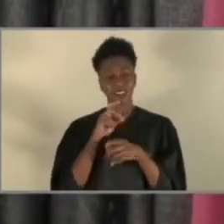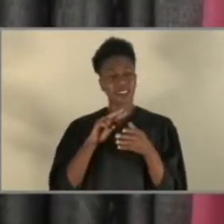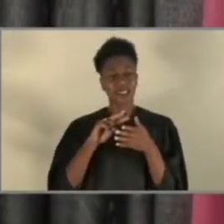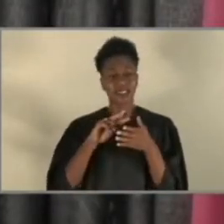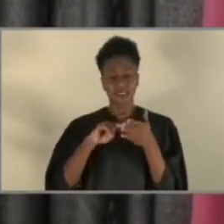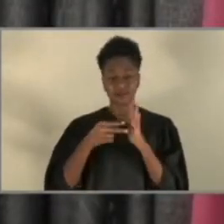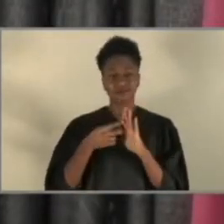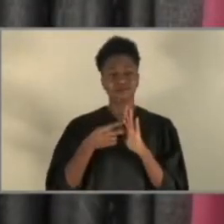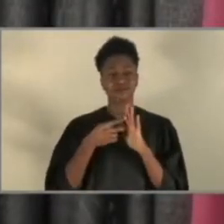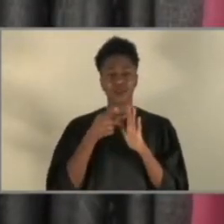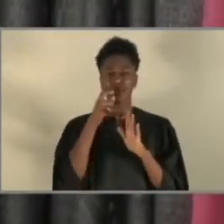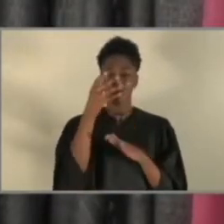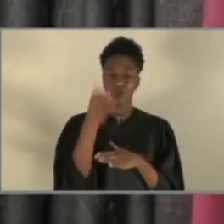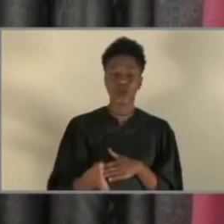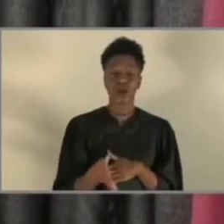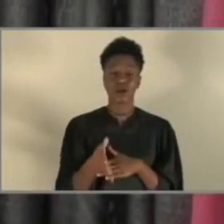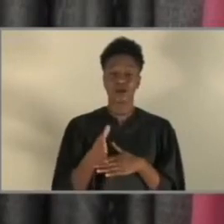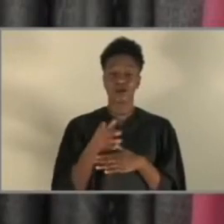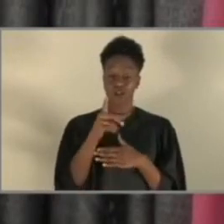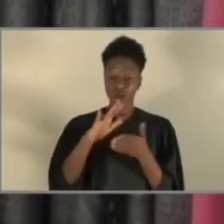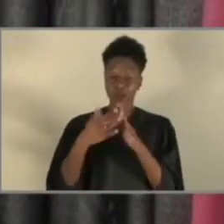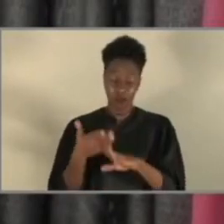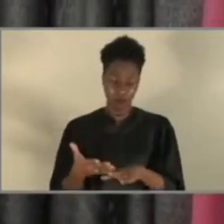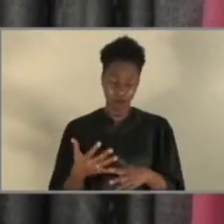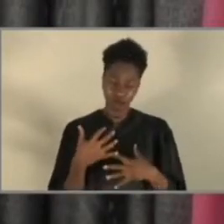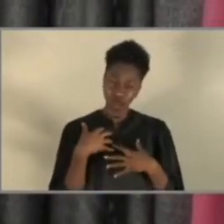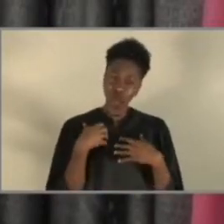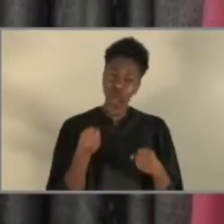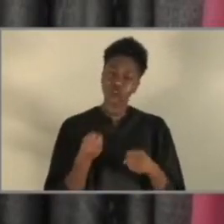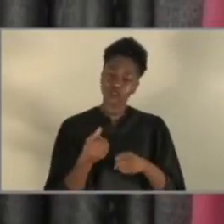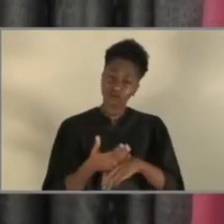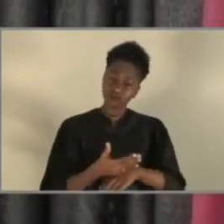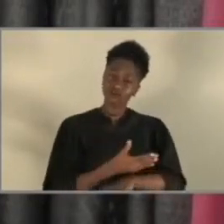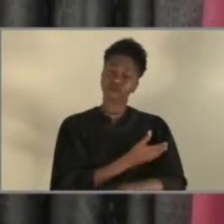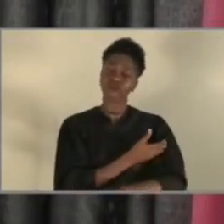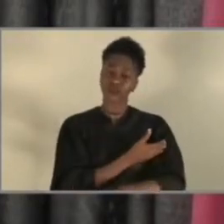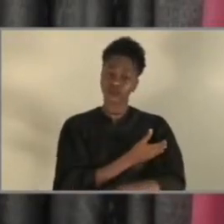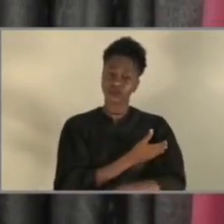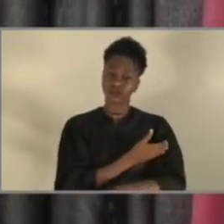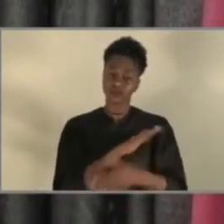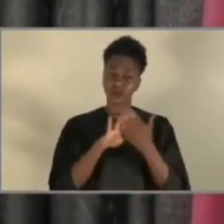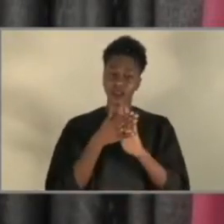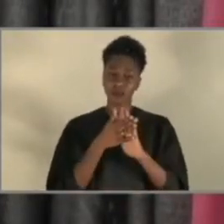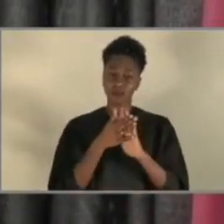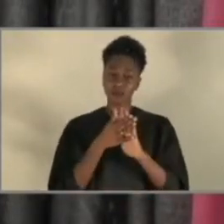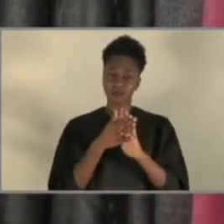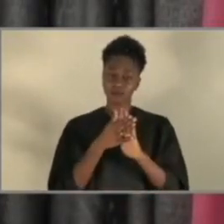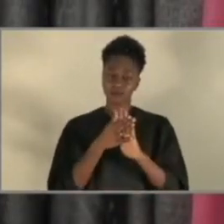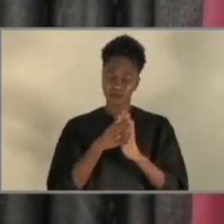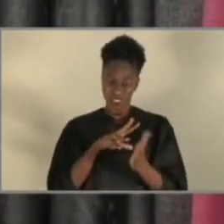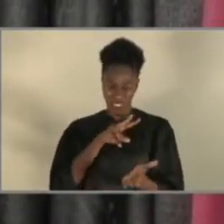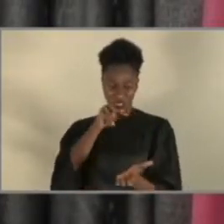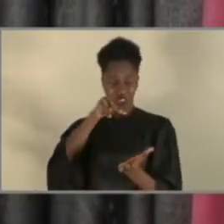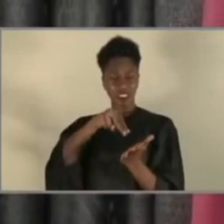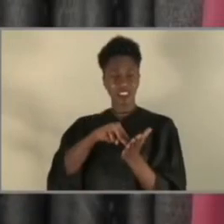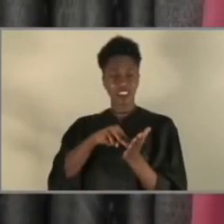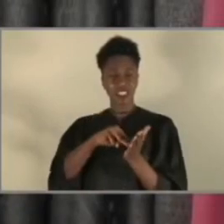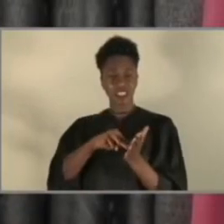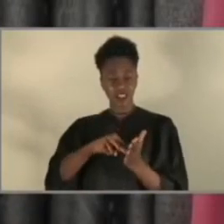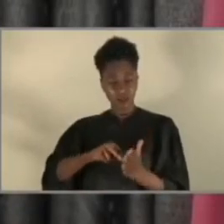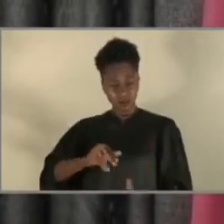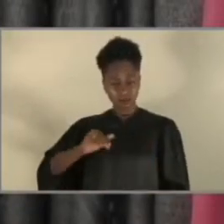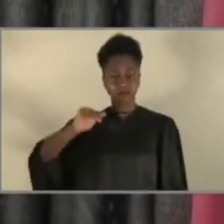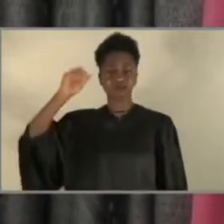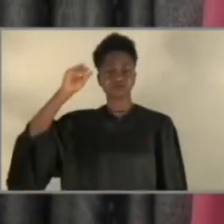strengthen your ability to overcome. Stand up straight and realize who you are, that you